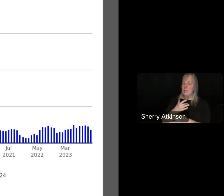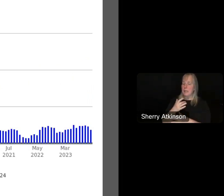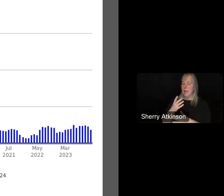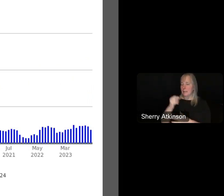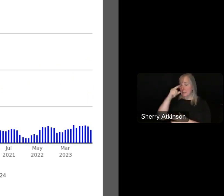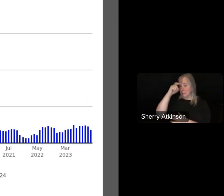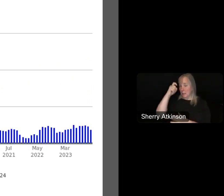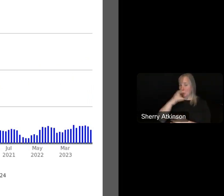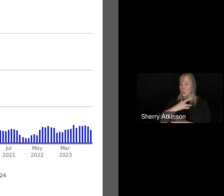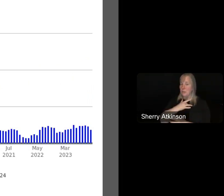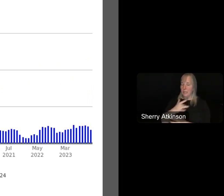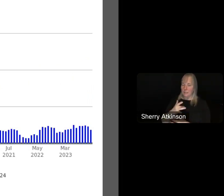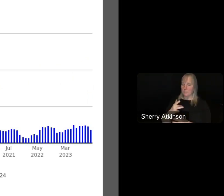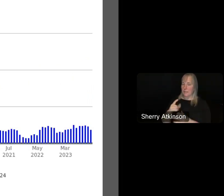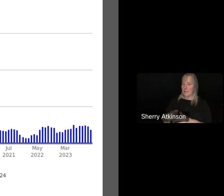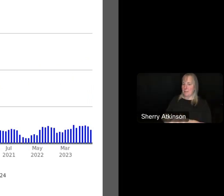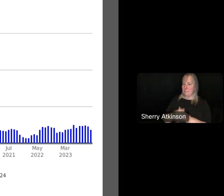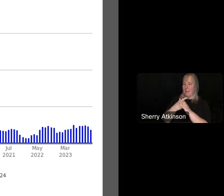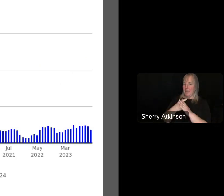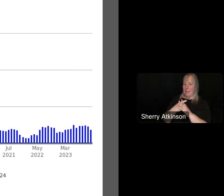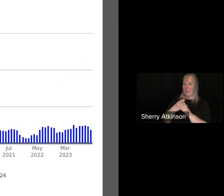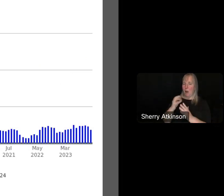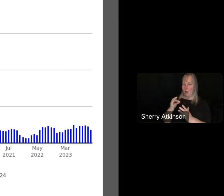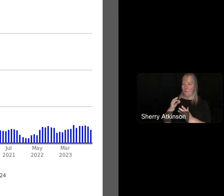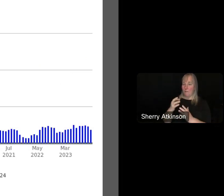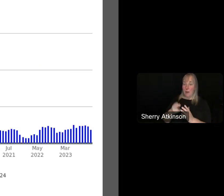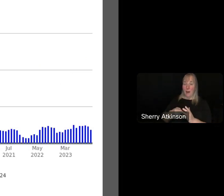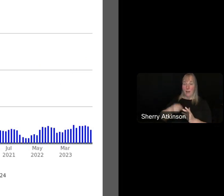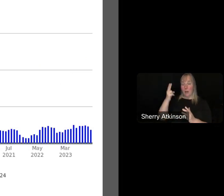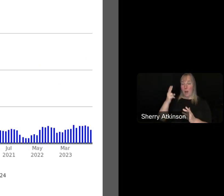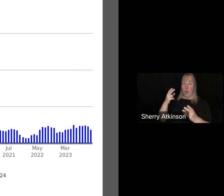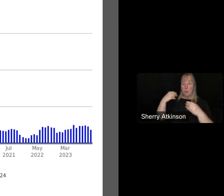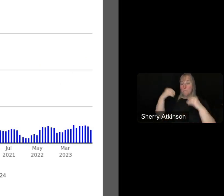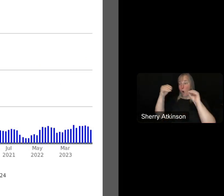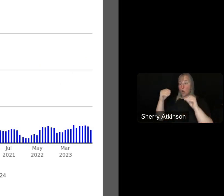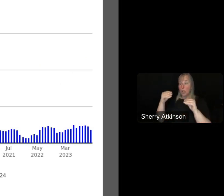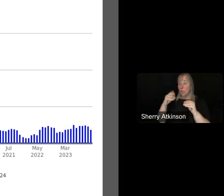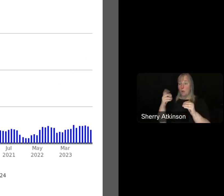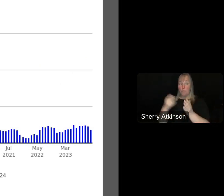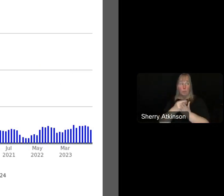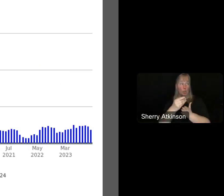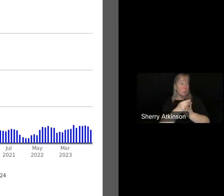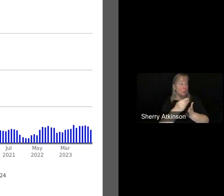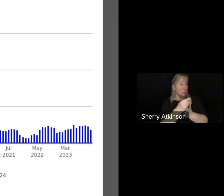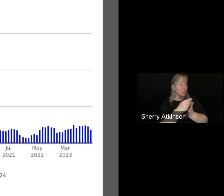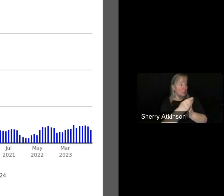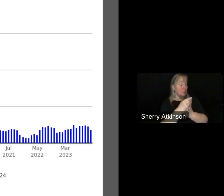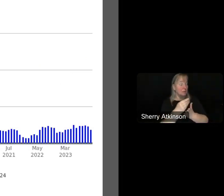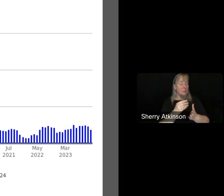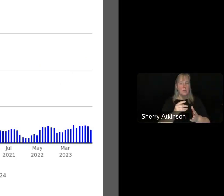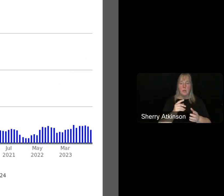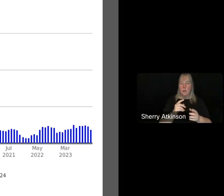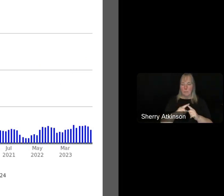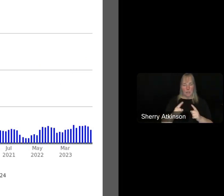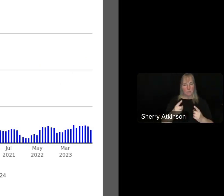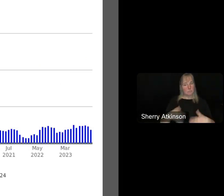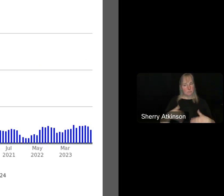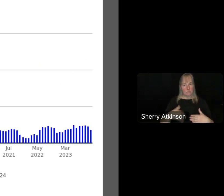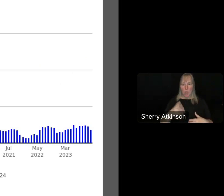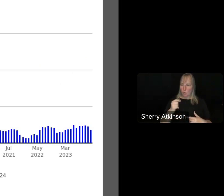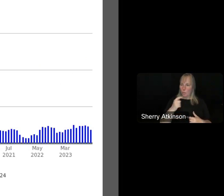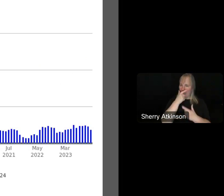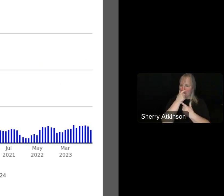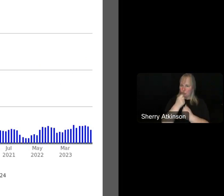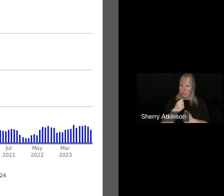usually the beginning of the high market of purchasing. And so it's going to get really interesting.